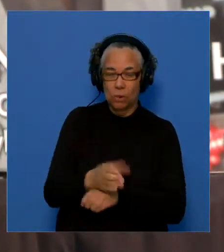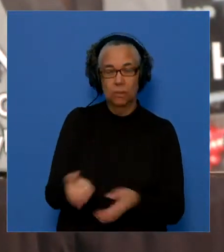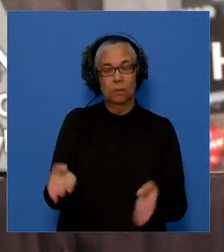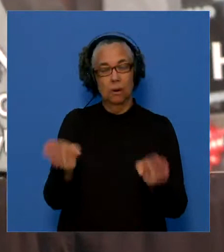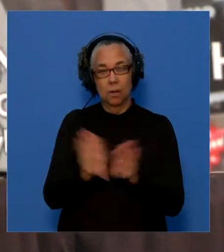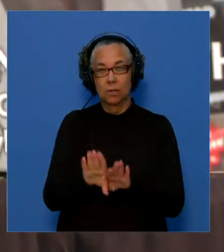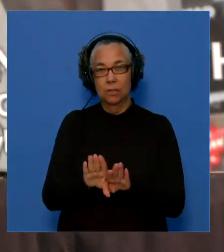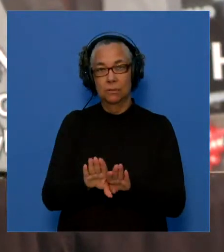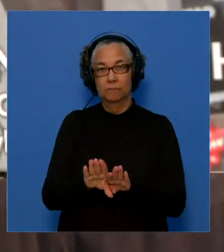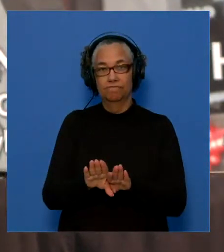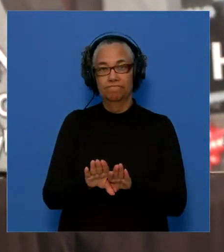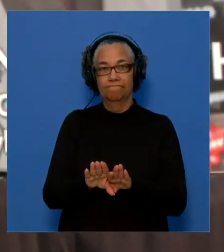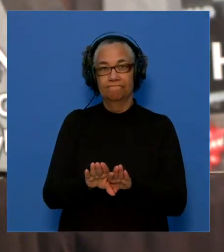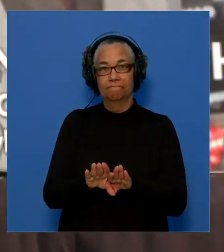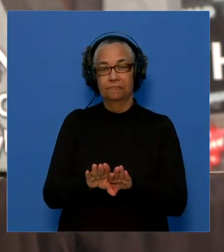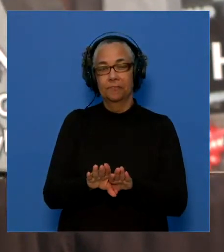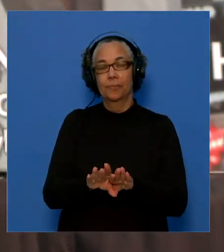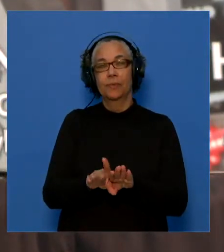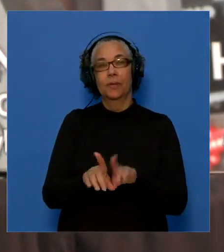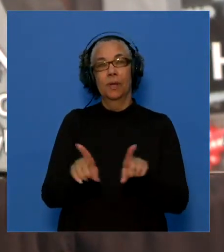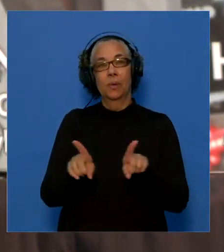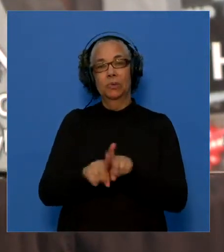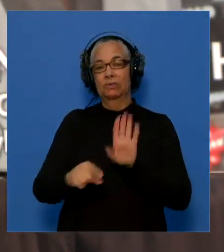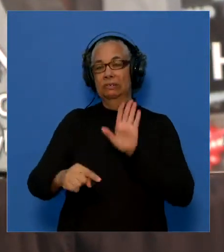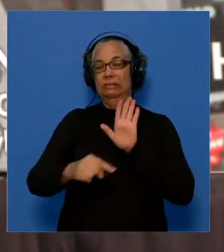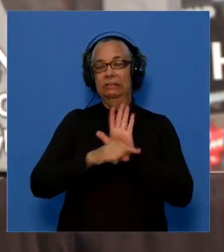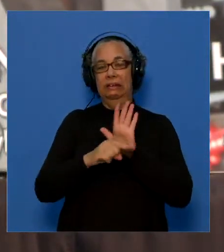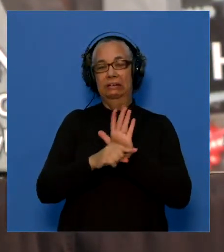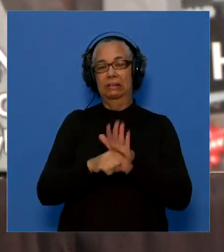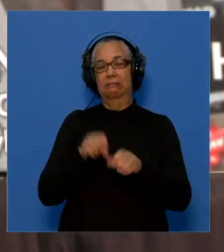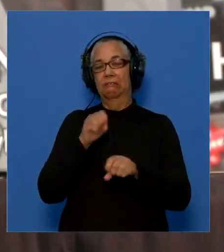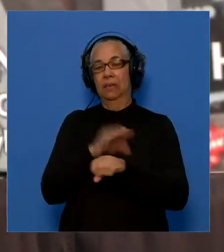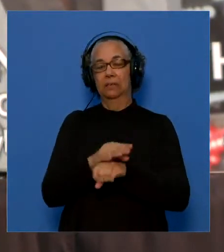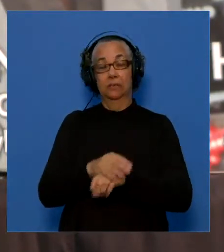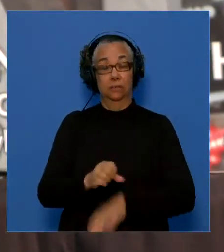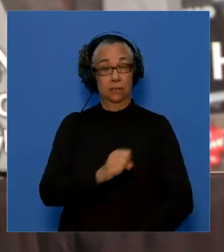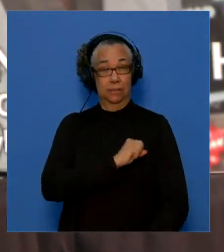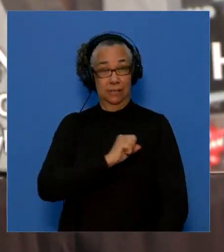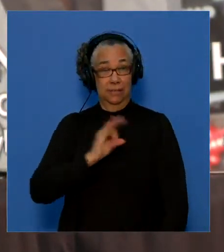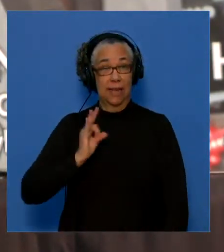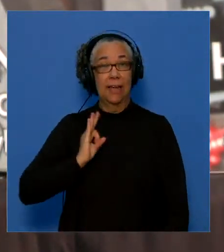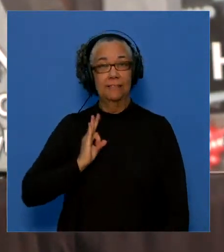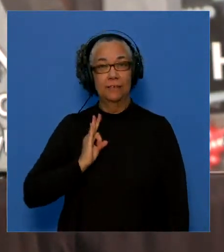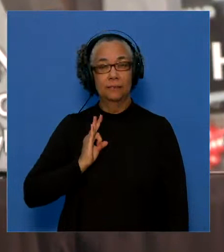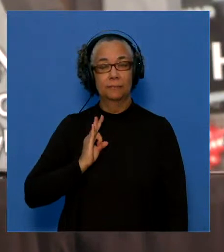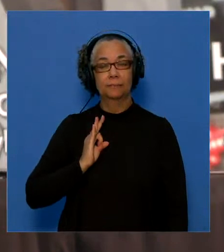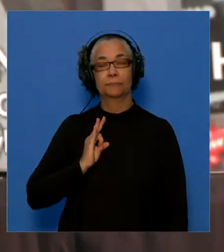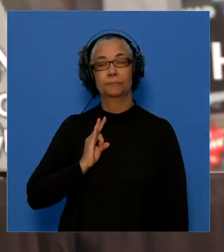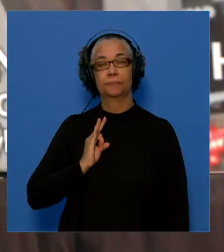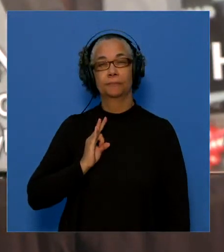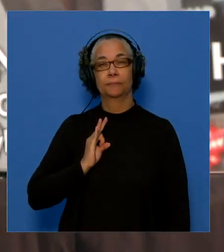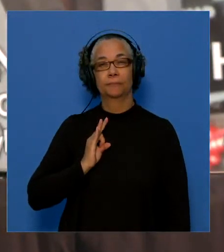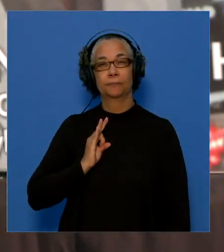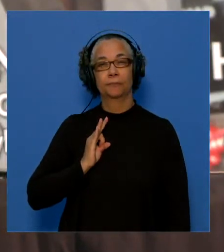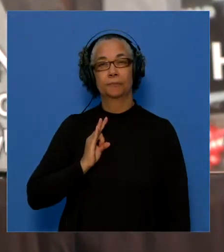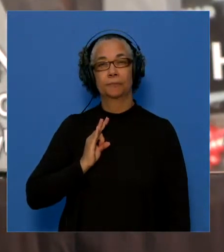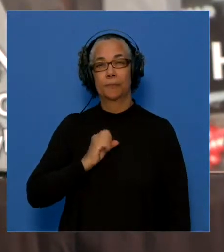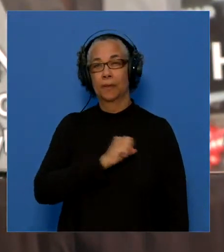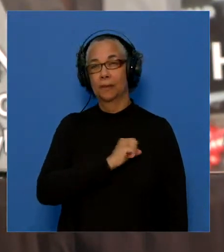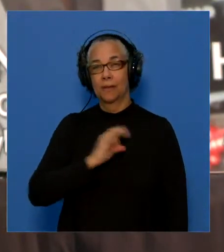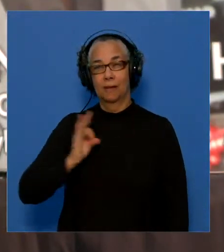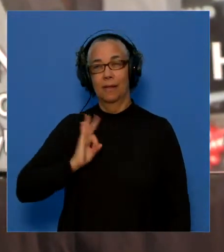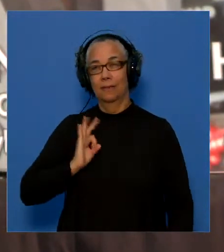also had an adverse effect on their staff, and the staff would have also